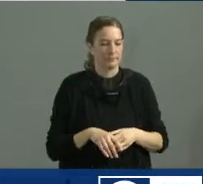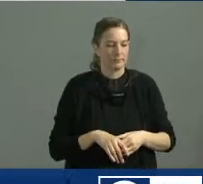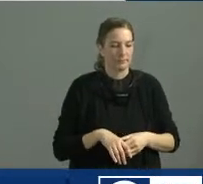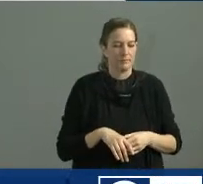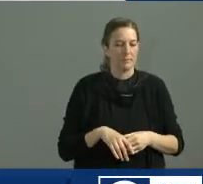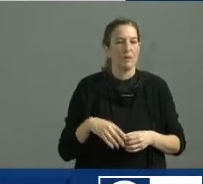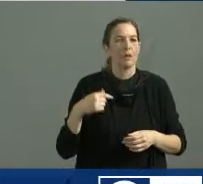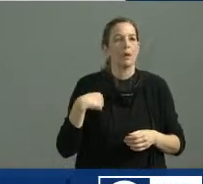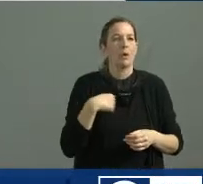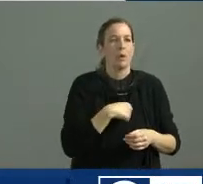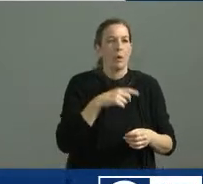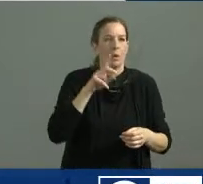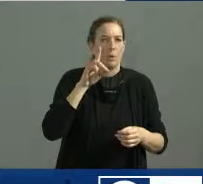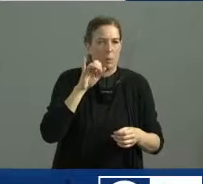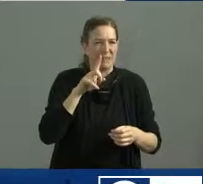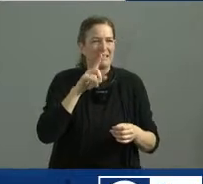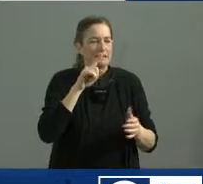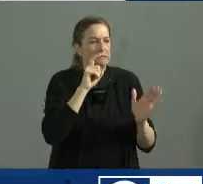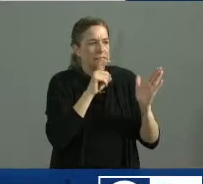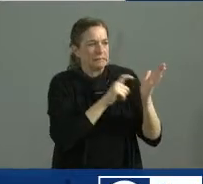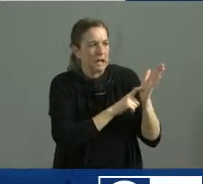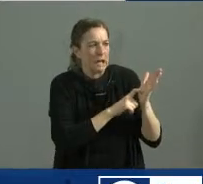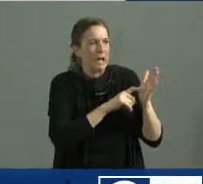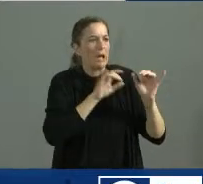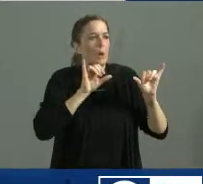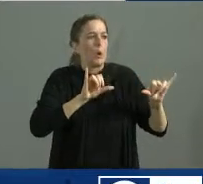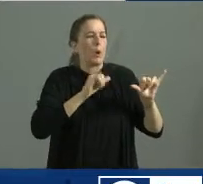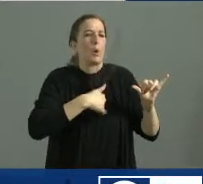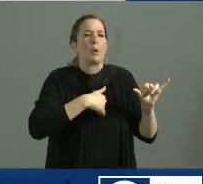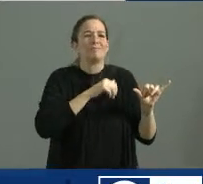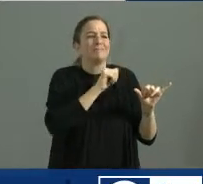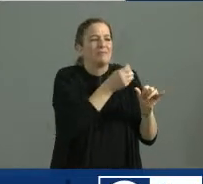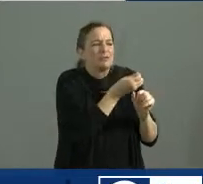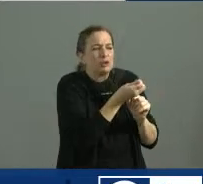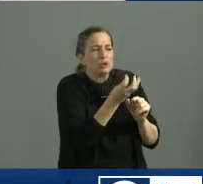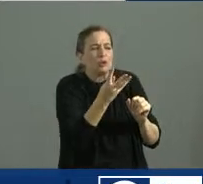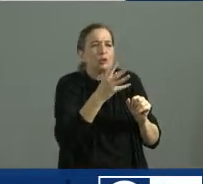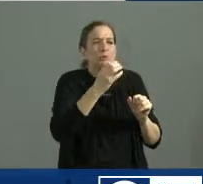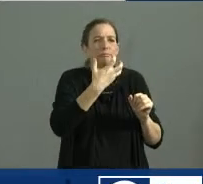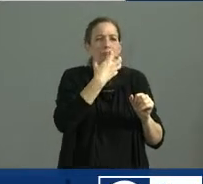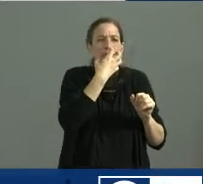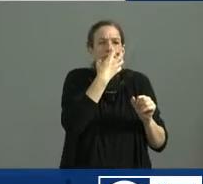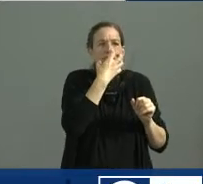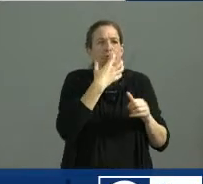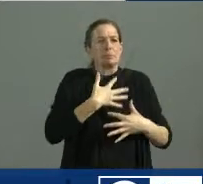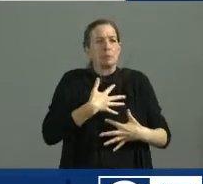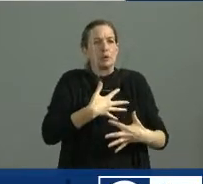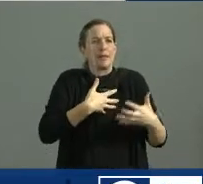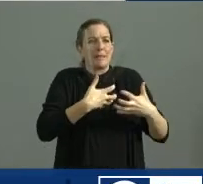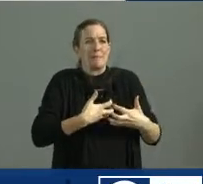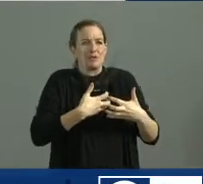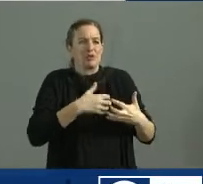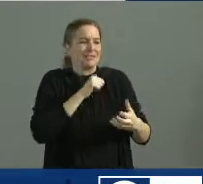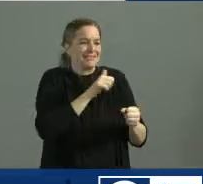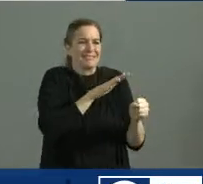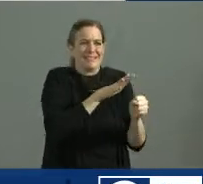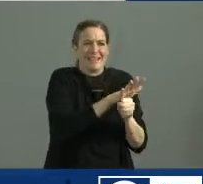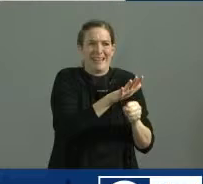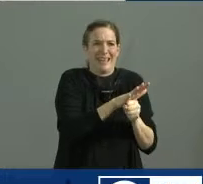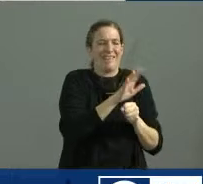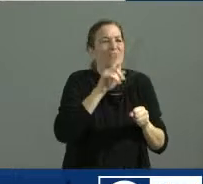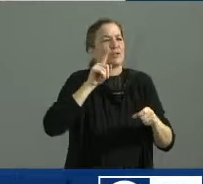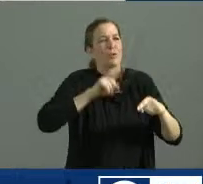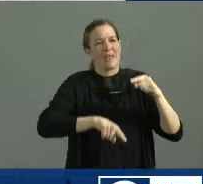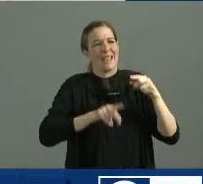of ventilators that the St. Luke's building could support, so it couldn't fully be an ICU. That was just based on the findings by the